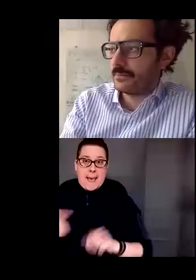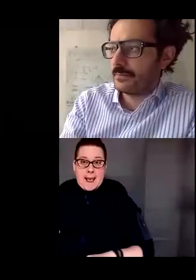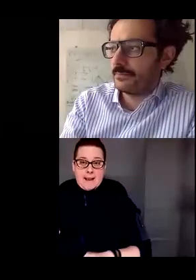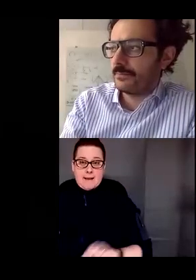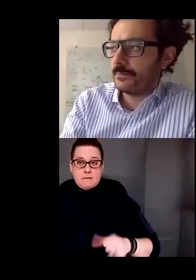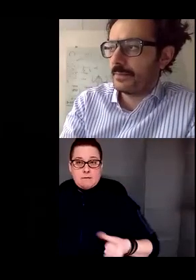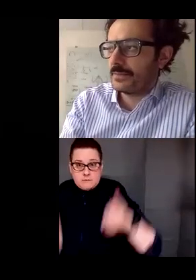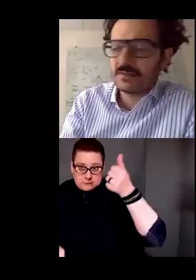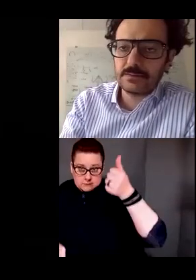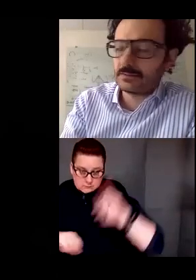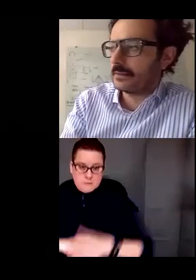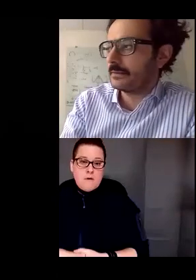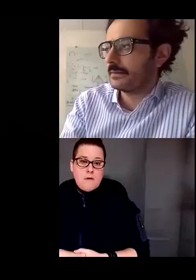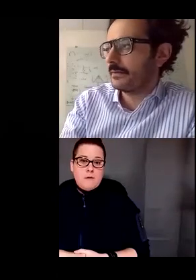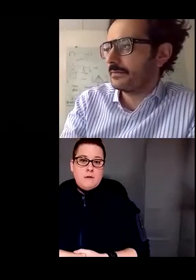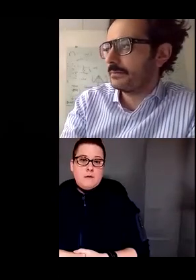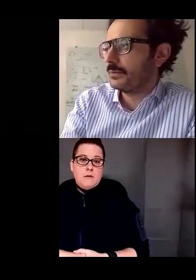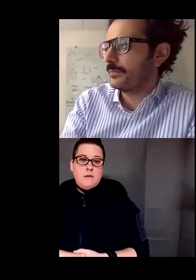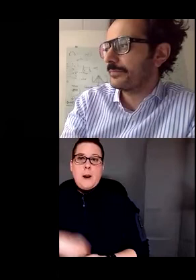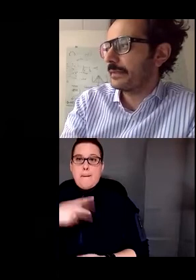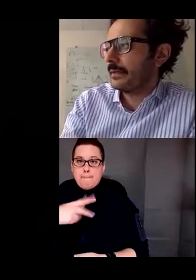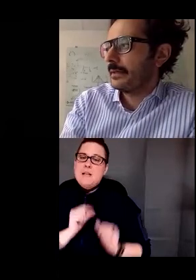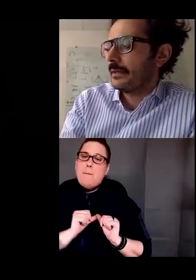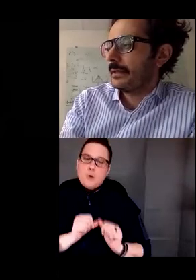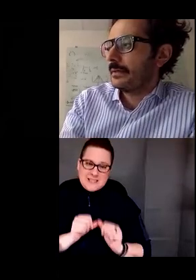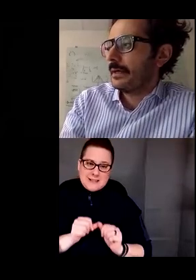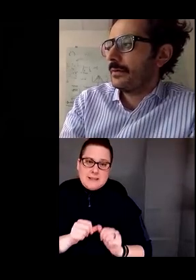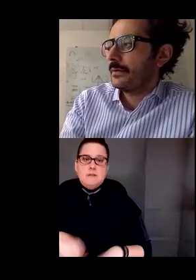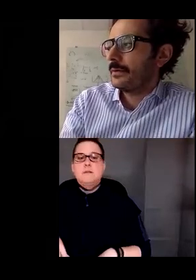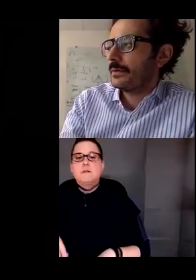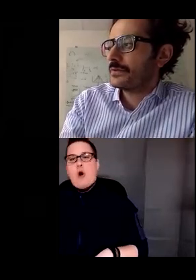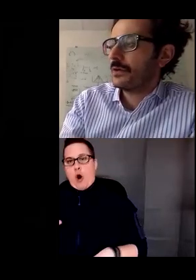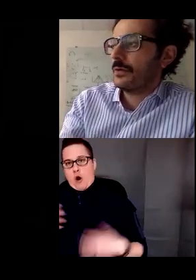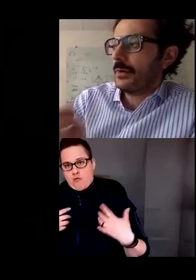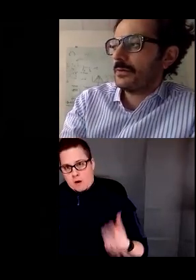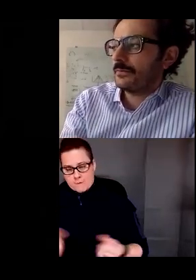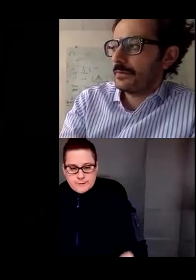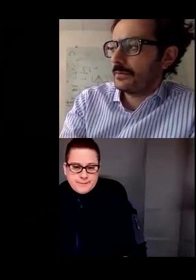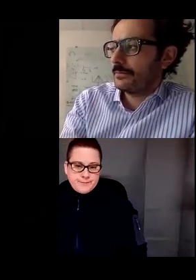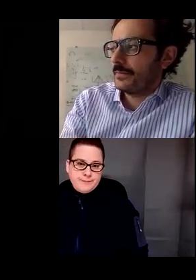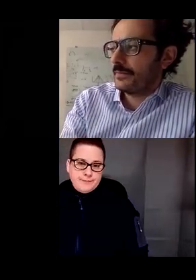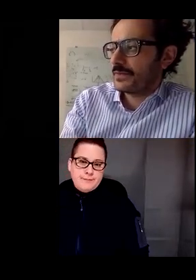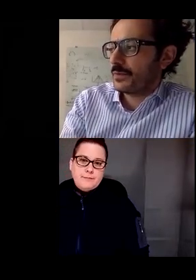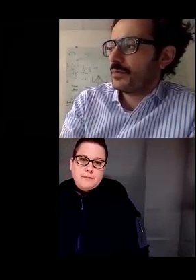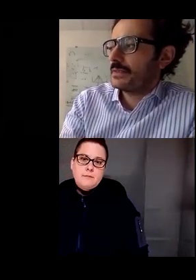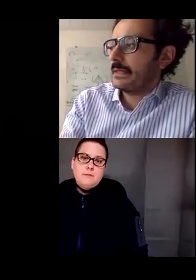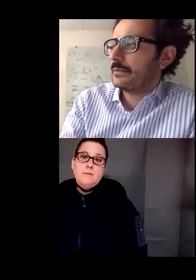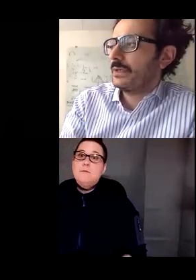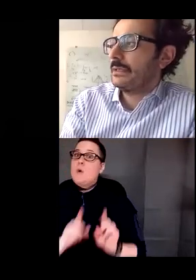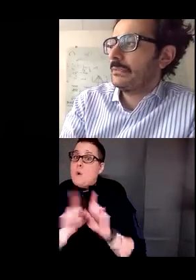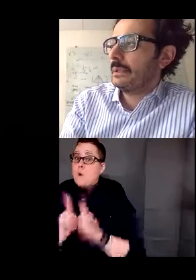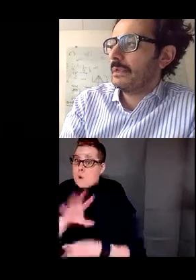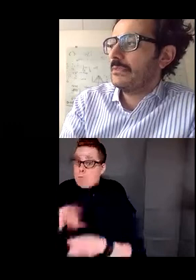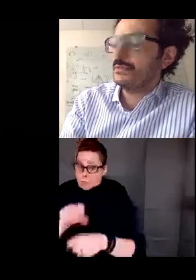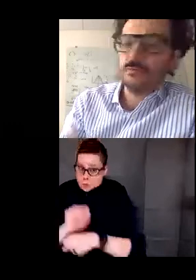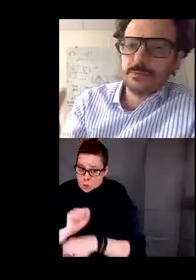patients, the persistent in red and the recovered in blue. Now, the stronger part of this work was that